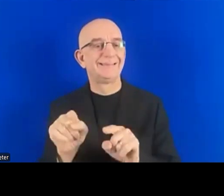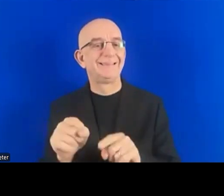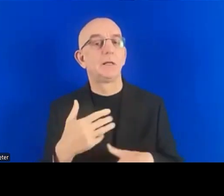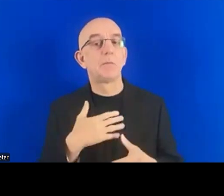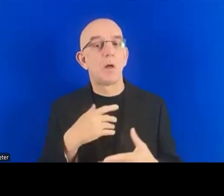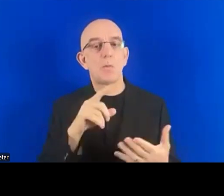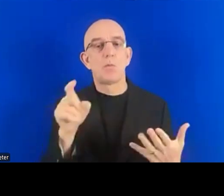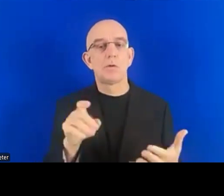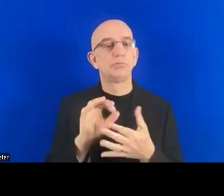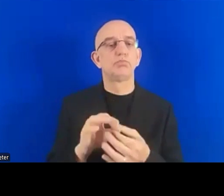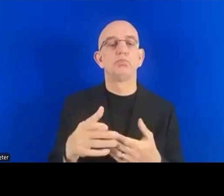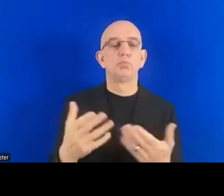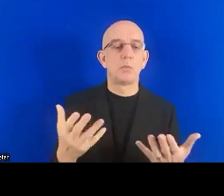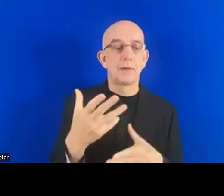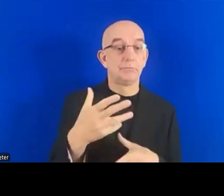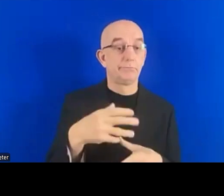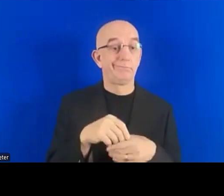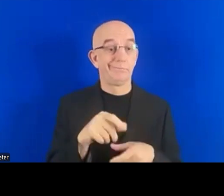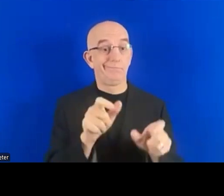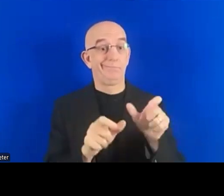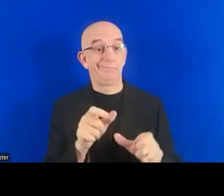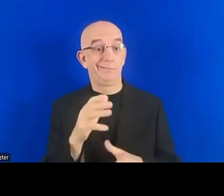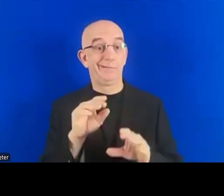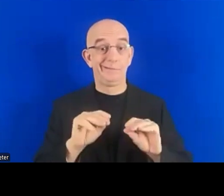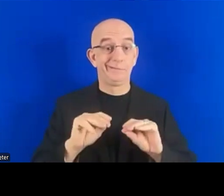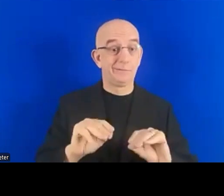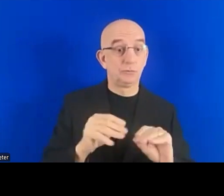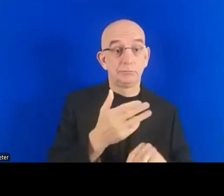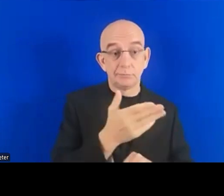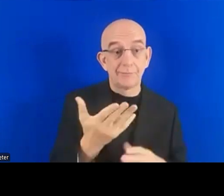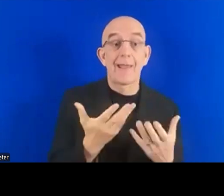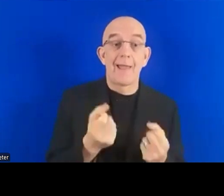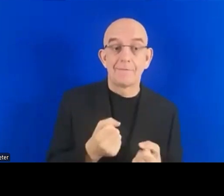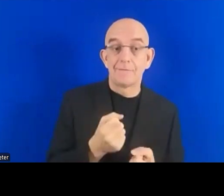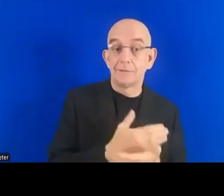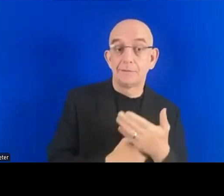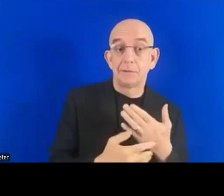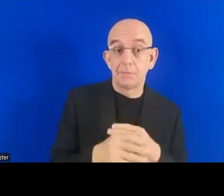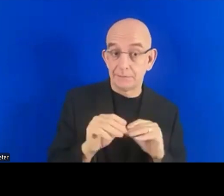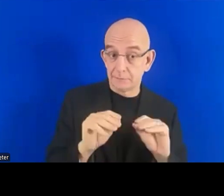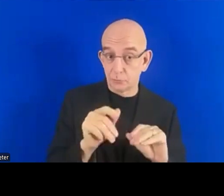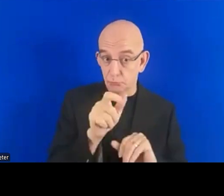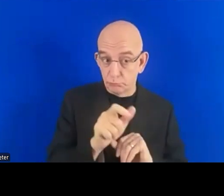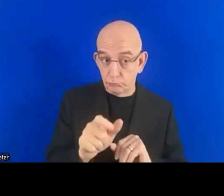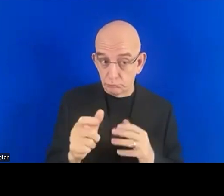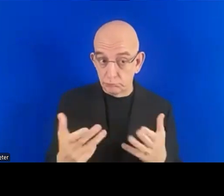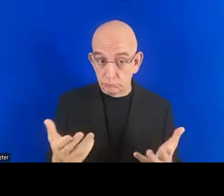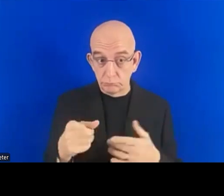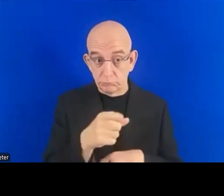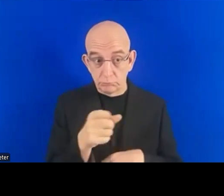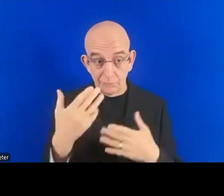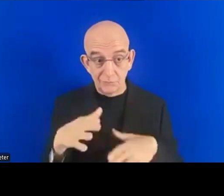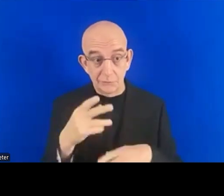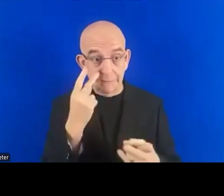teachers with disabilities? Yumna, I think you are a teacher with disabilities. Am I correct? Would you like to speak on this